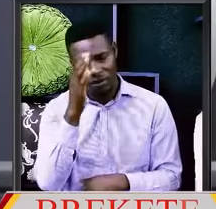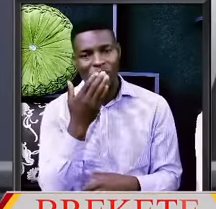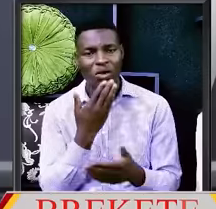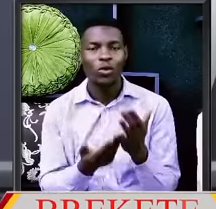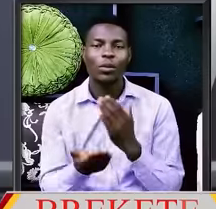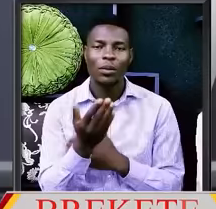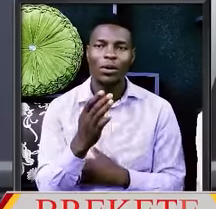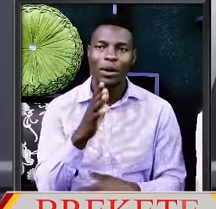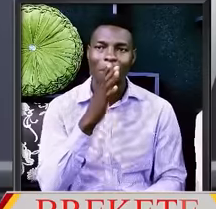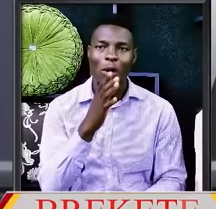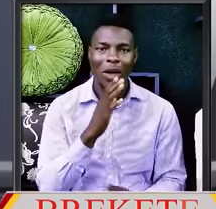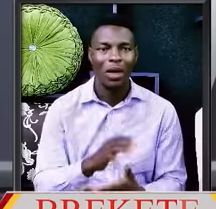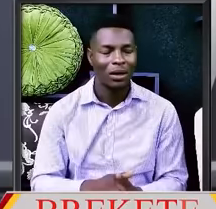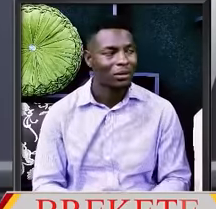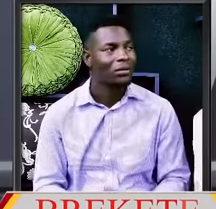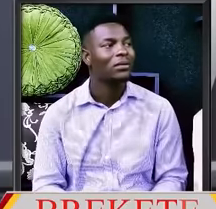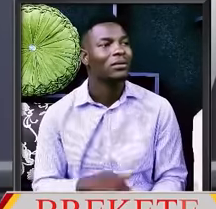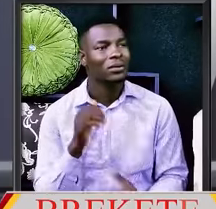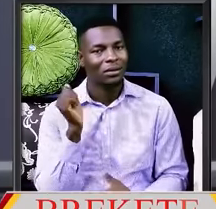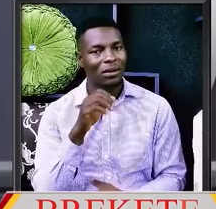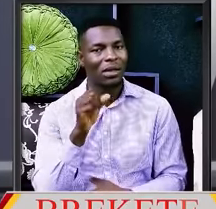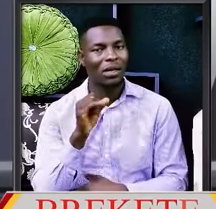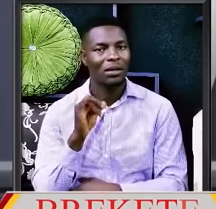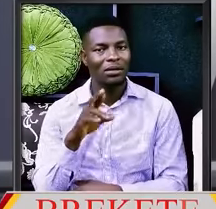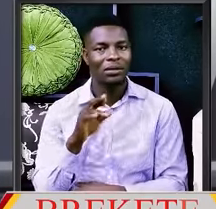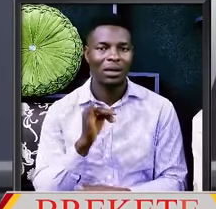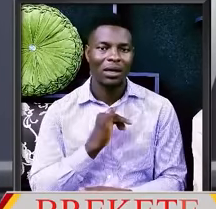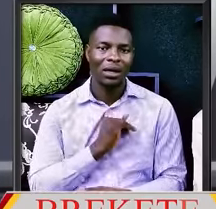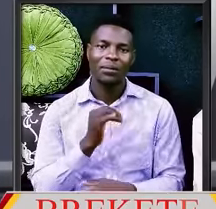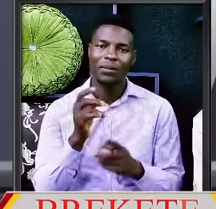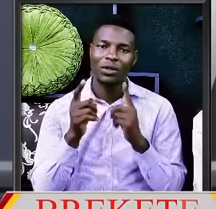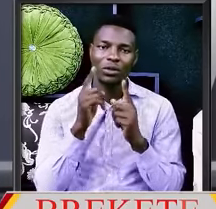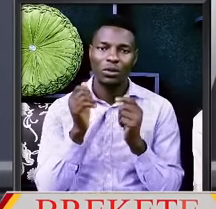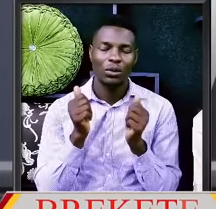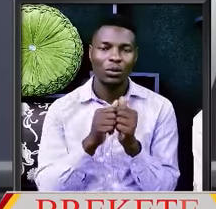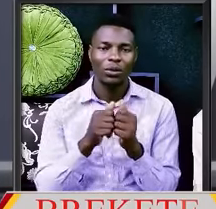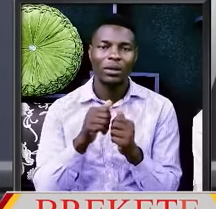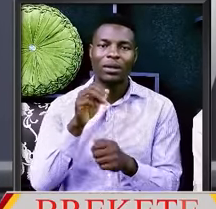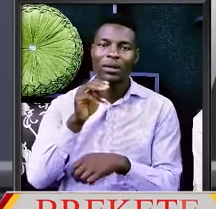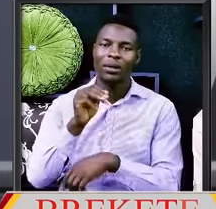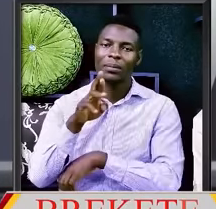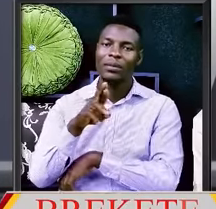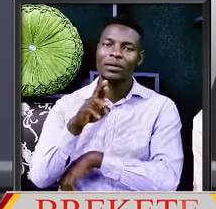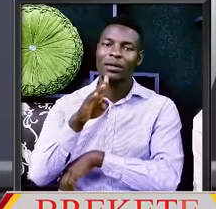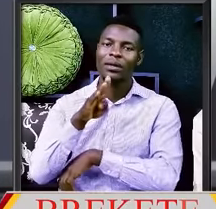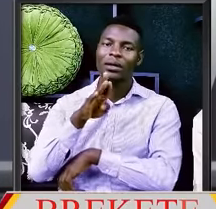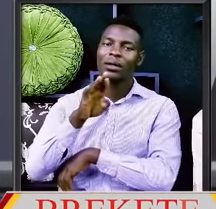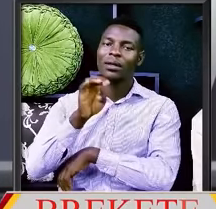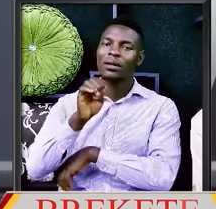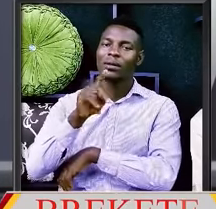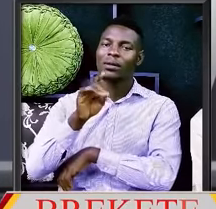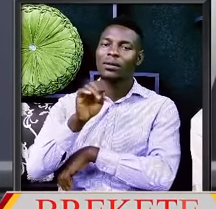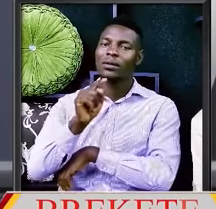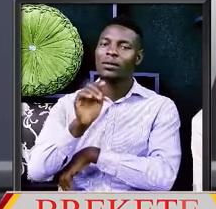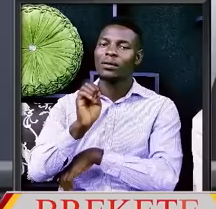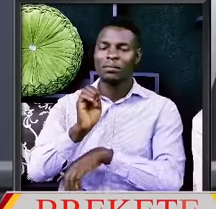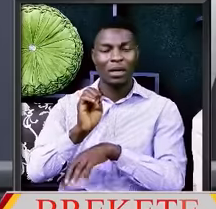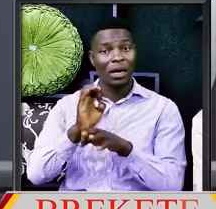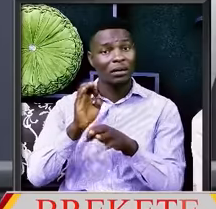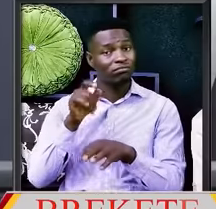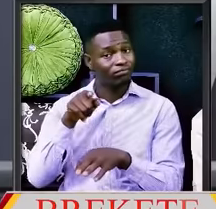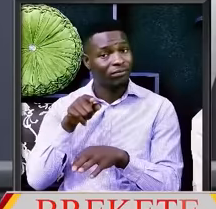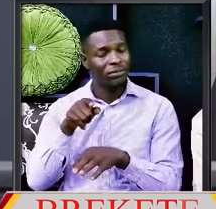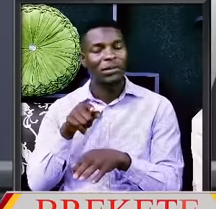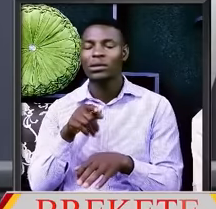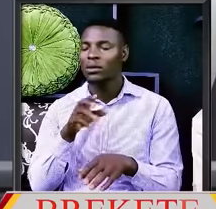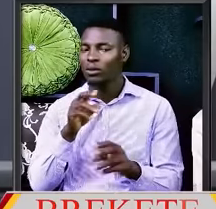mommy. Yes, sir. Am I true to Mr. Brekete? No, be Mr. Brekete, be this is the ordinary president,